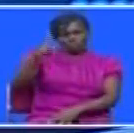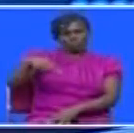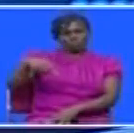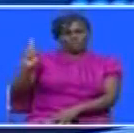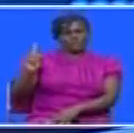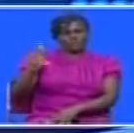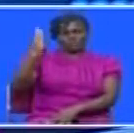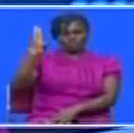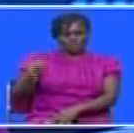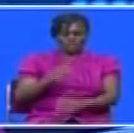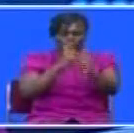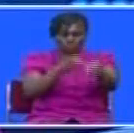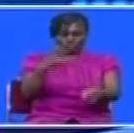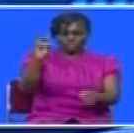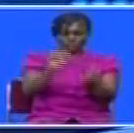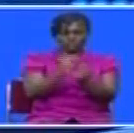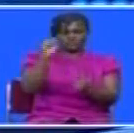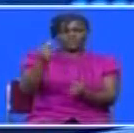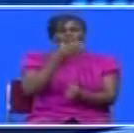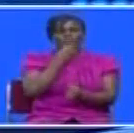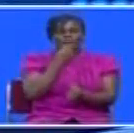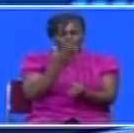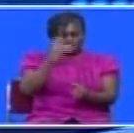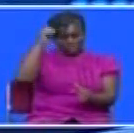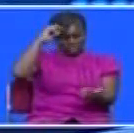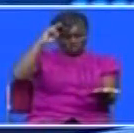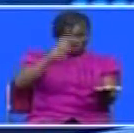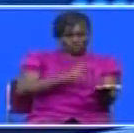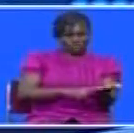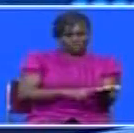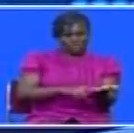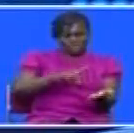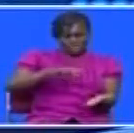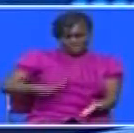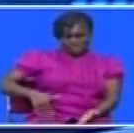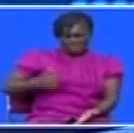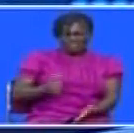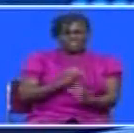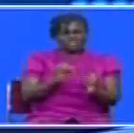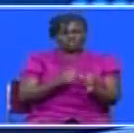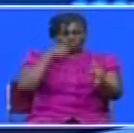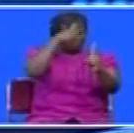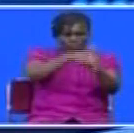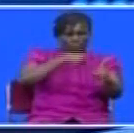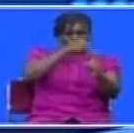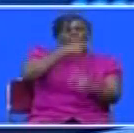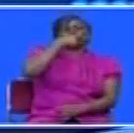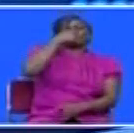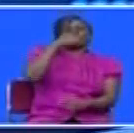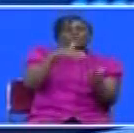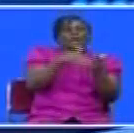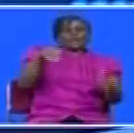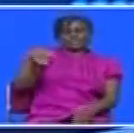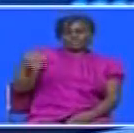UN Kenya Award 2015. The man of the moment was recognized for his selfless effort to advocate for vaccination against